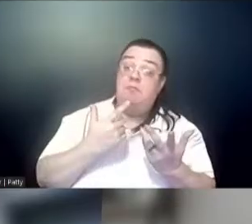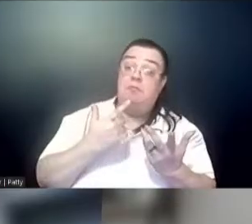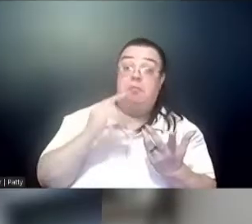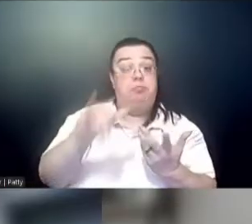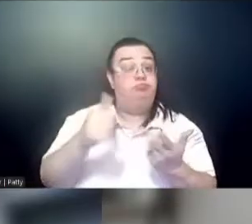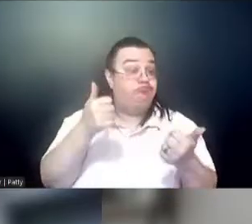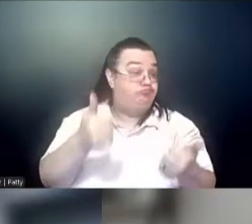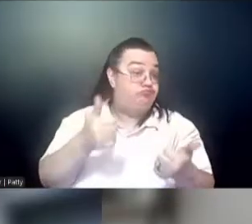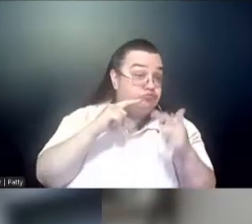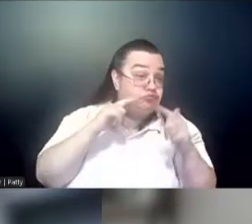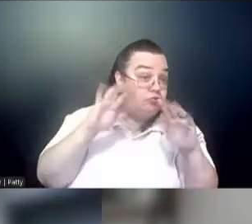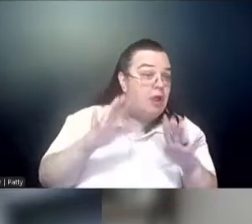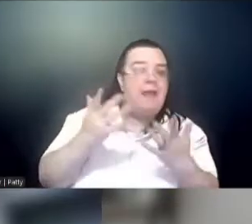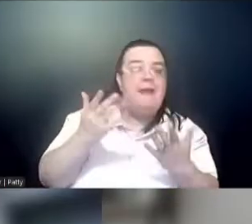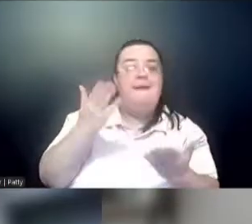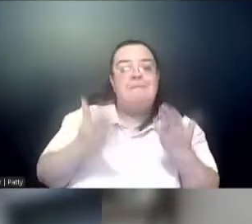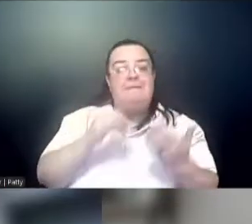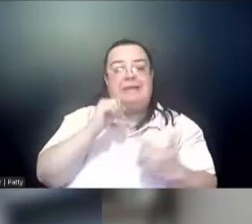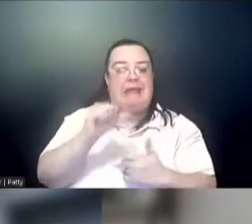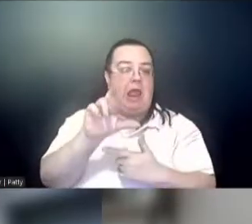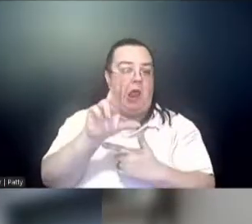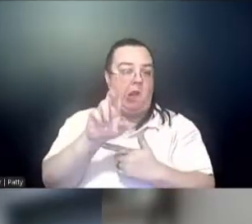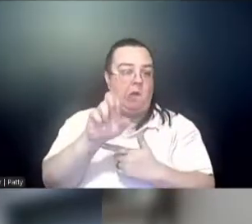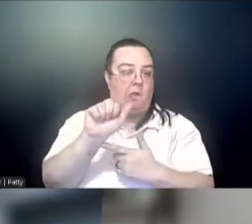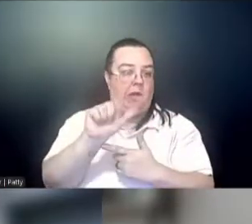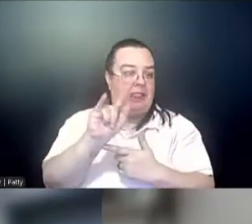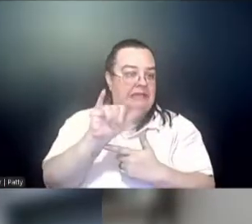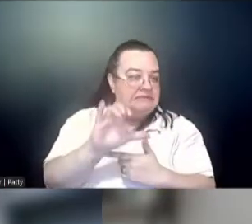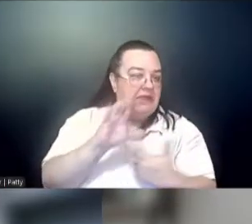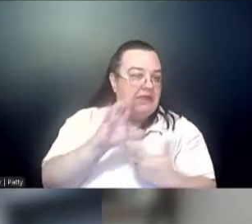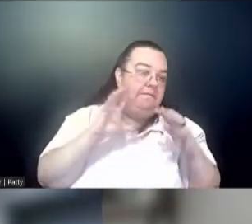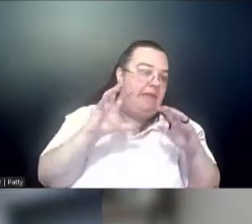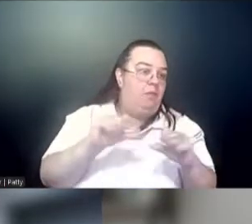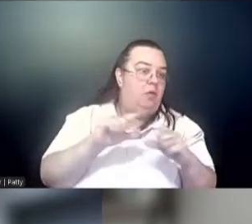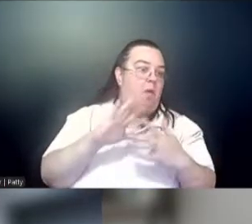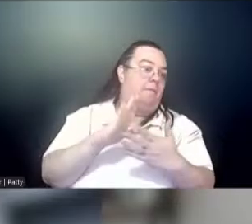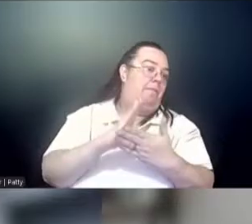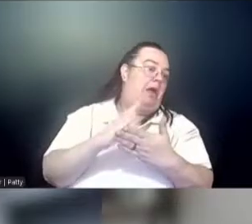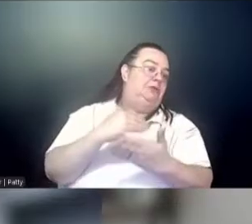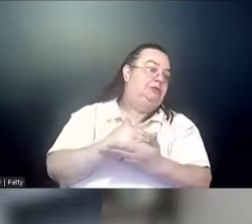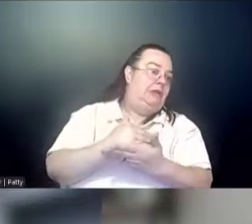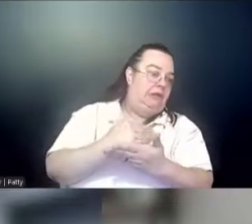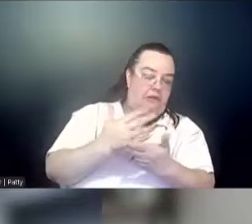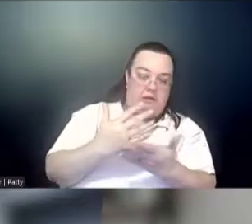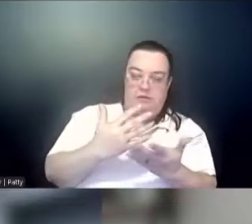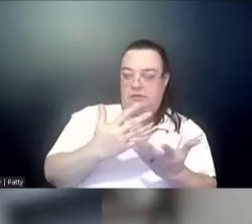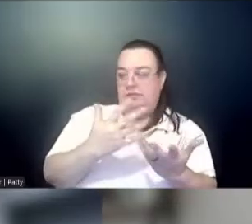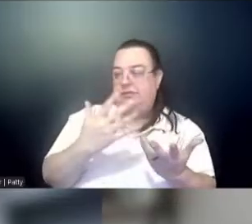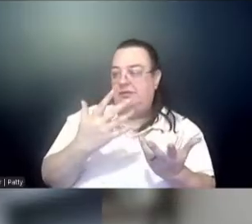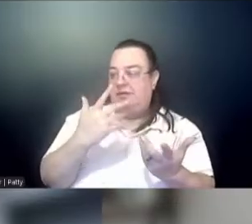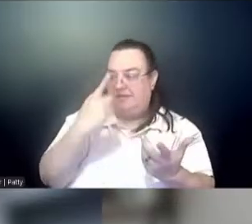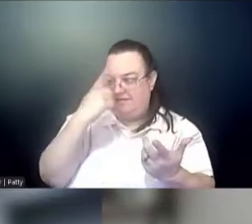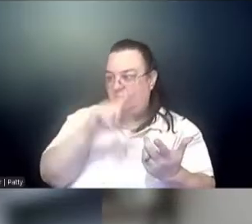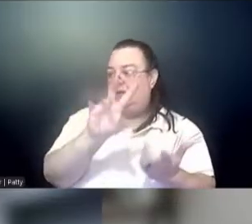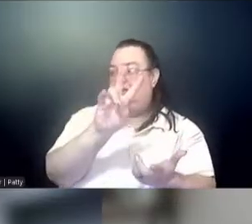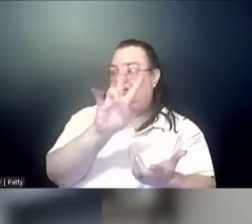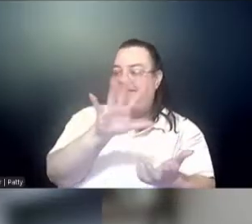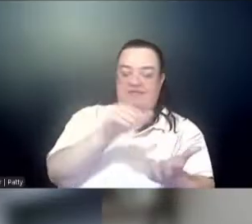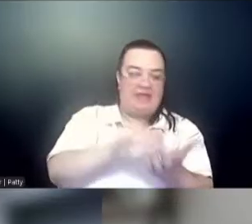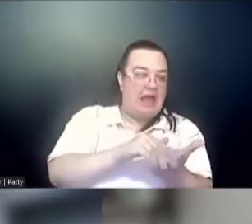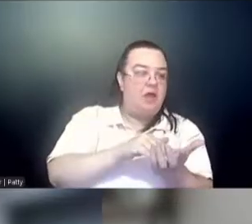We're probably not realistically going to be able to budget, let's say, for